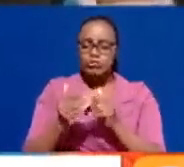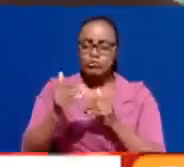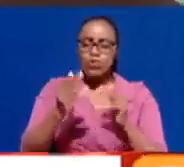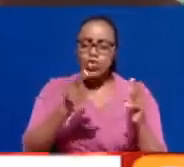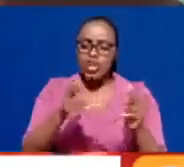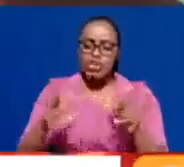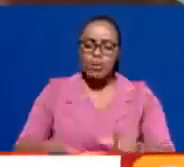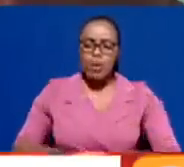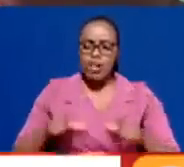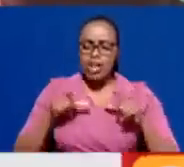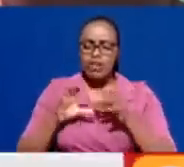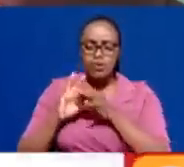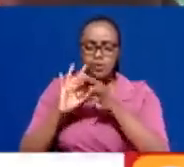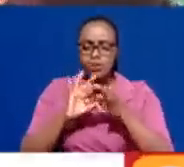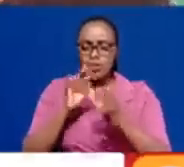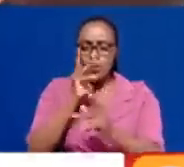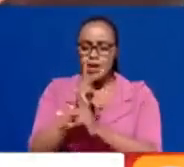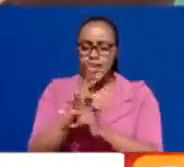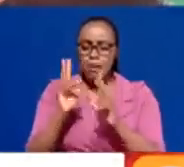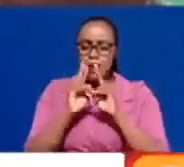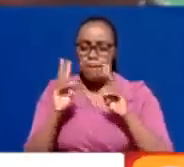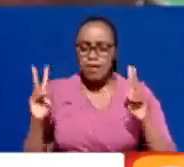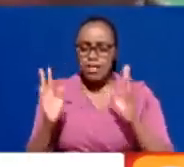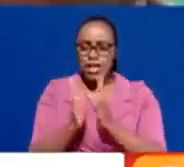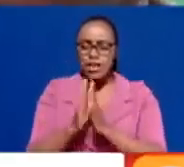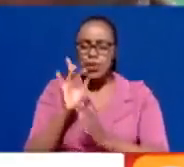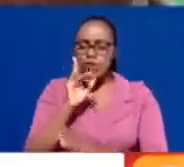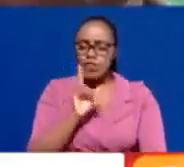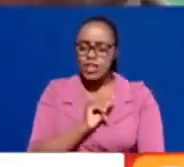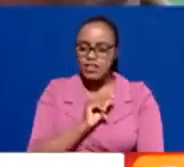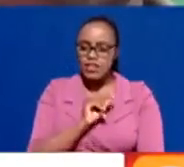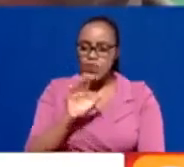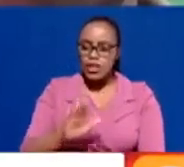kawaida. Tushirikiane, tuhudumishe amani, tukaribishe rais wetu